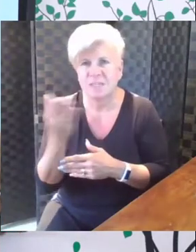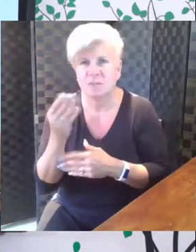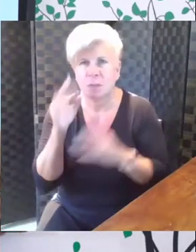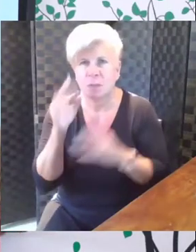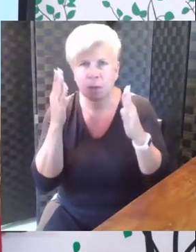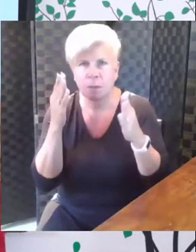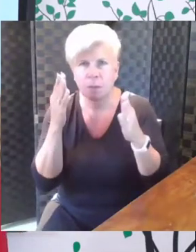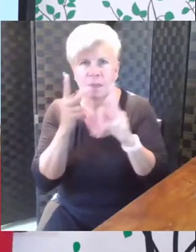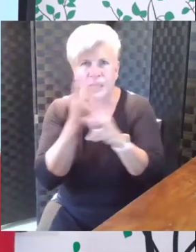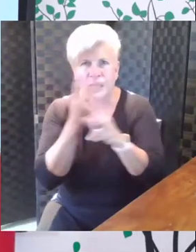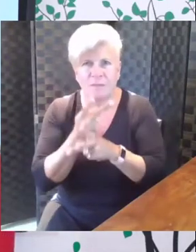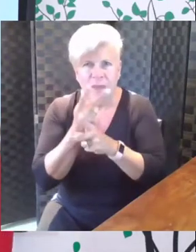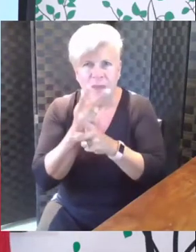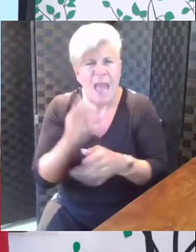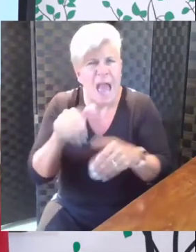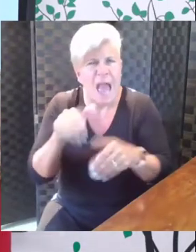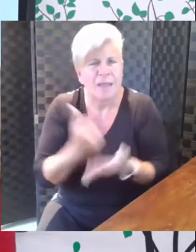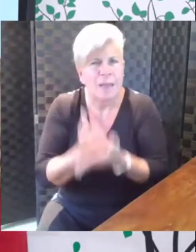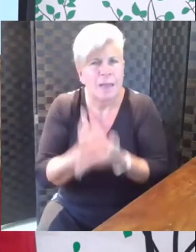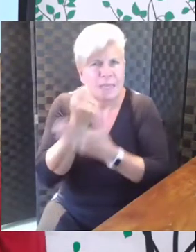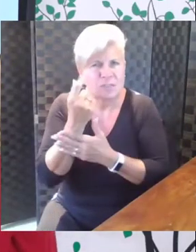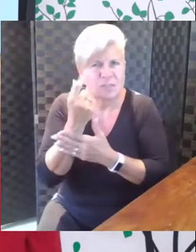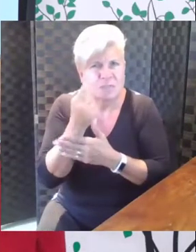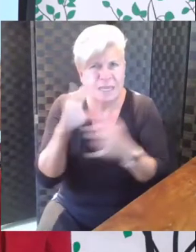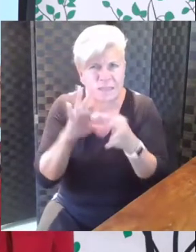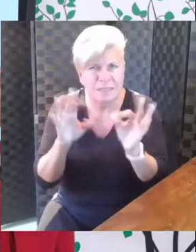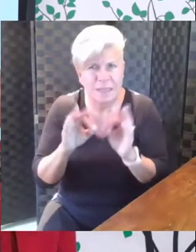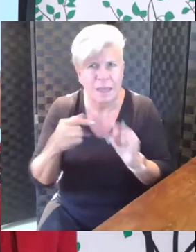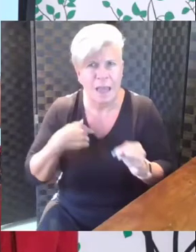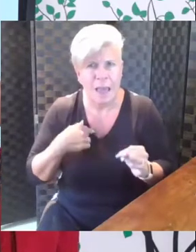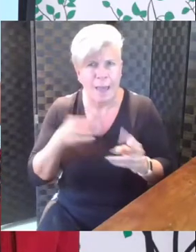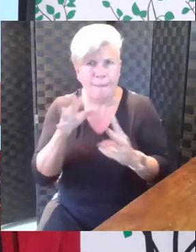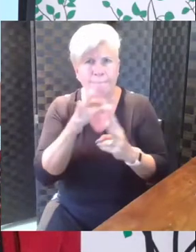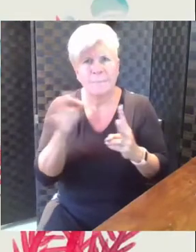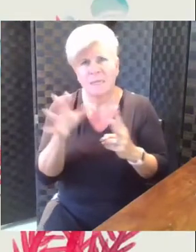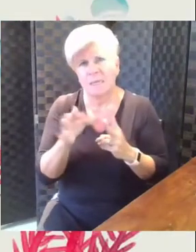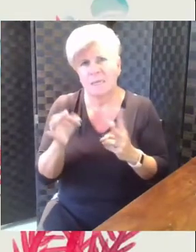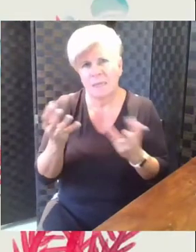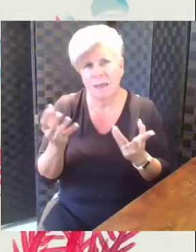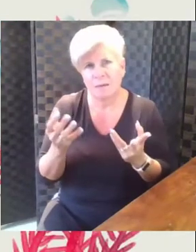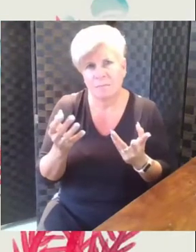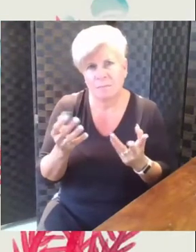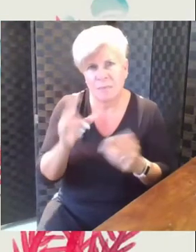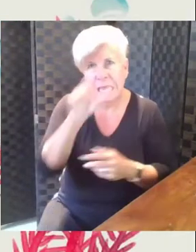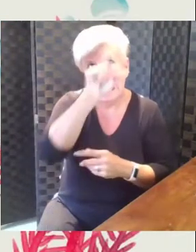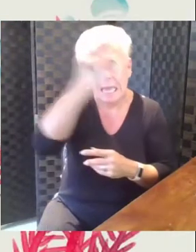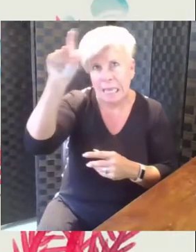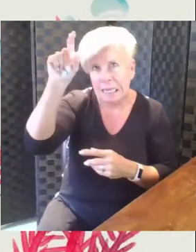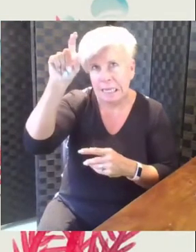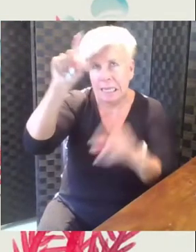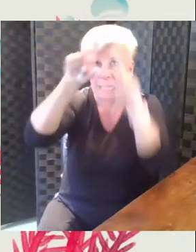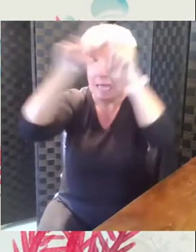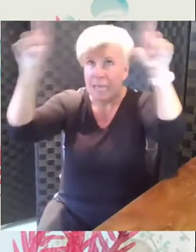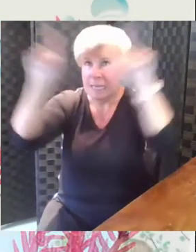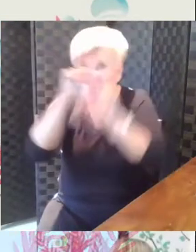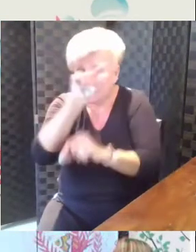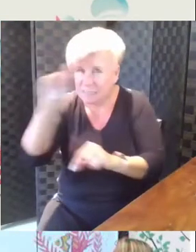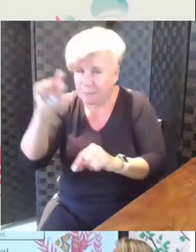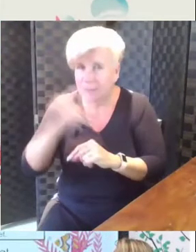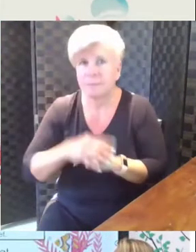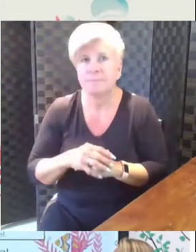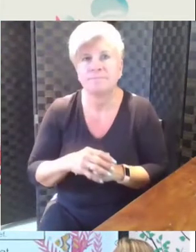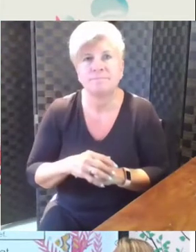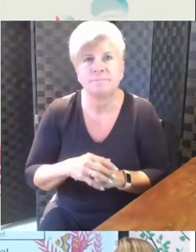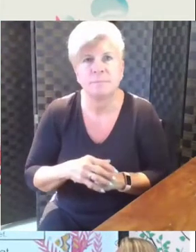closer and how they help me understand the text. So I'm picking out heading and subheading. So let's